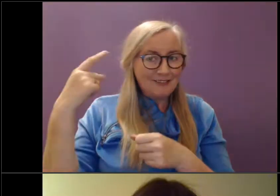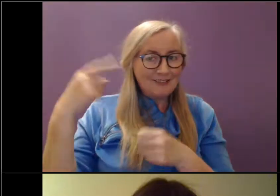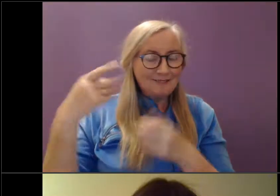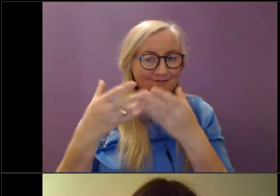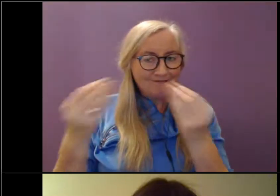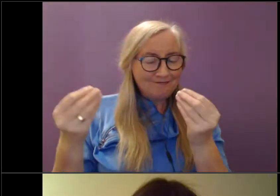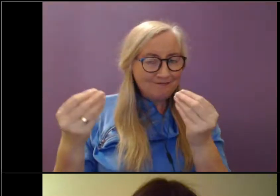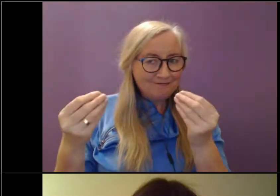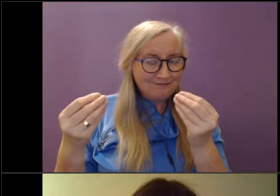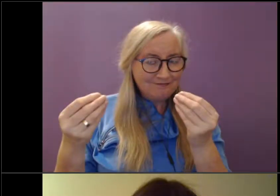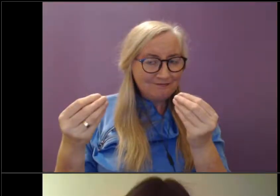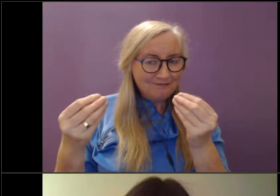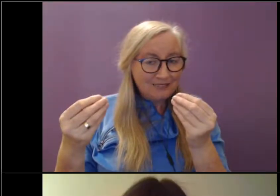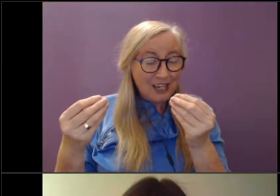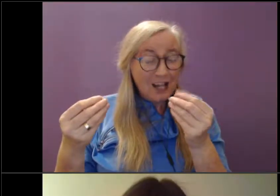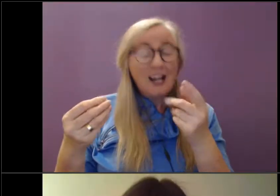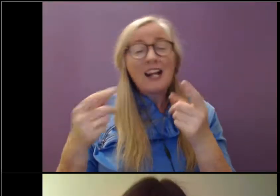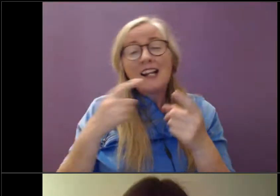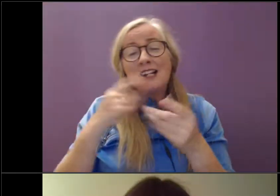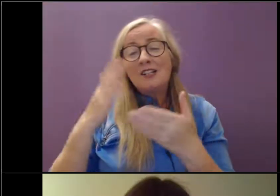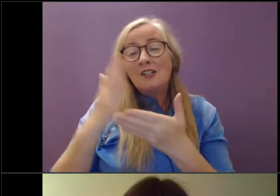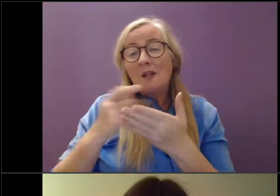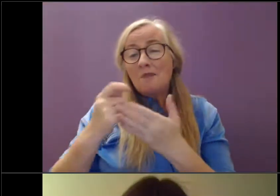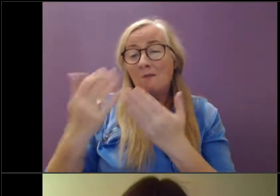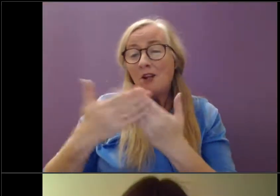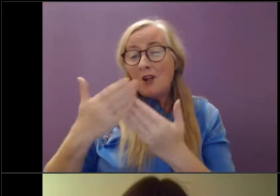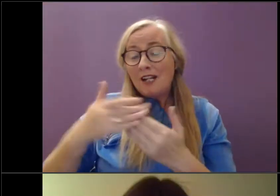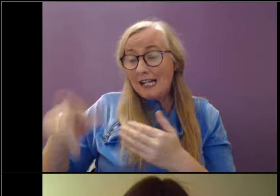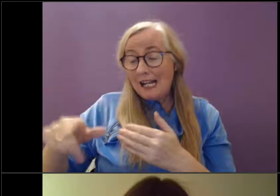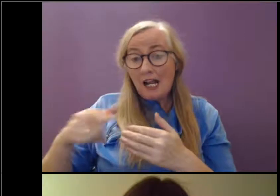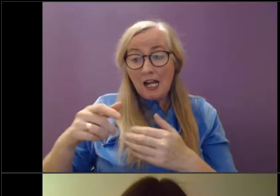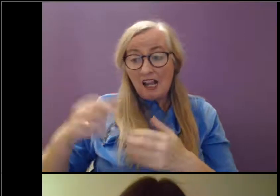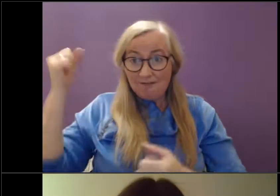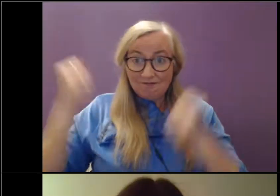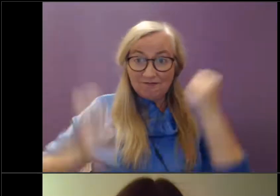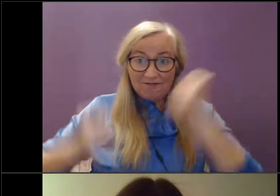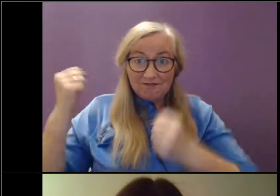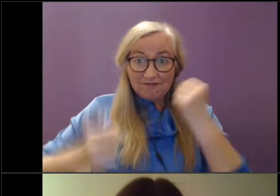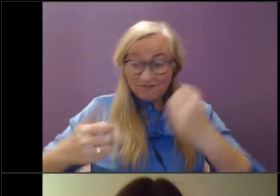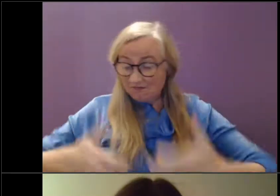around the house in a tantrum, very angry, siblings get frightened. What can I do?